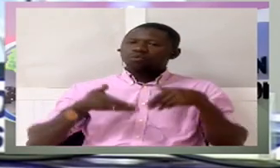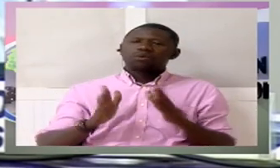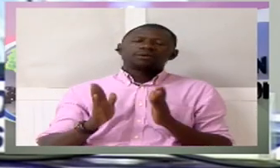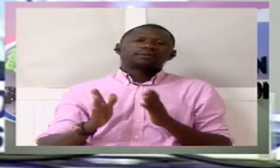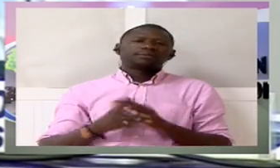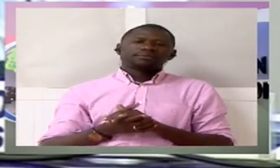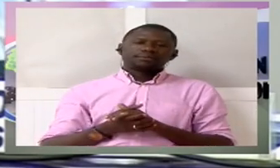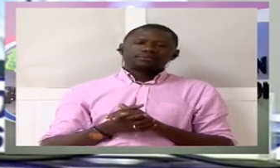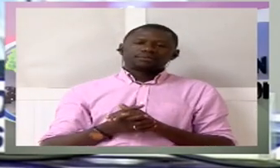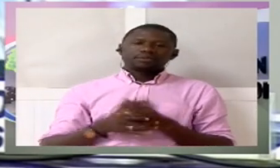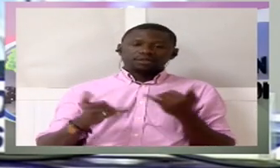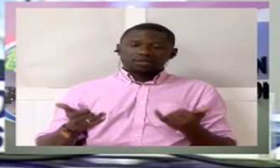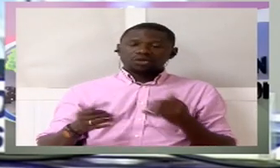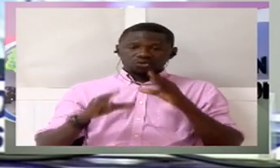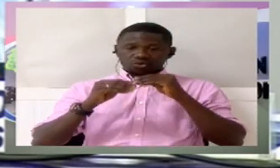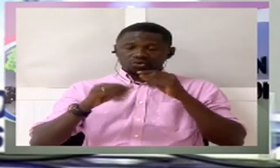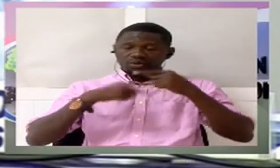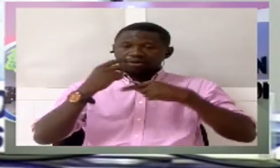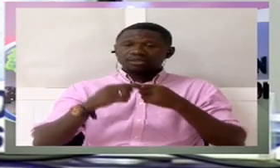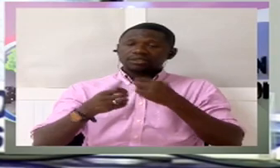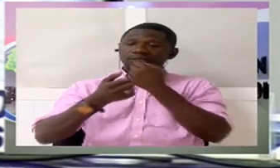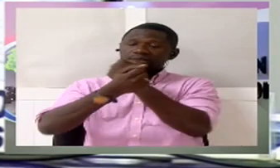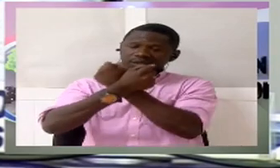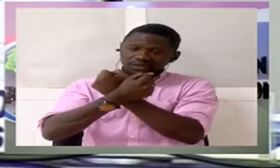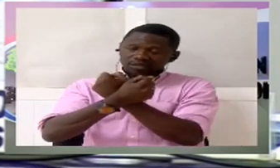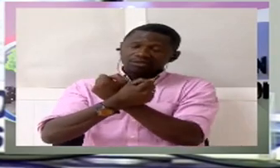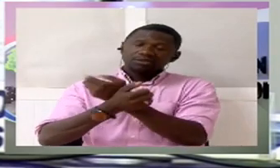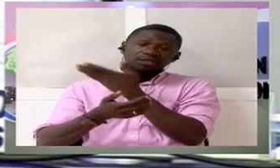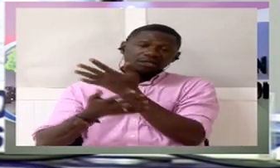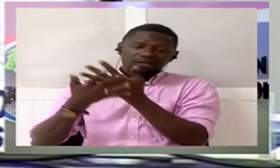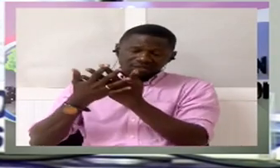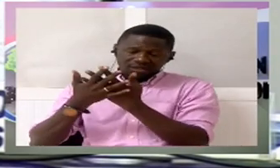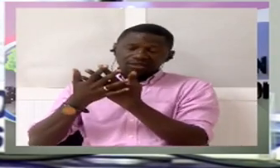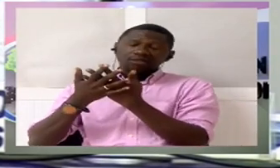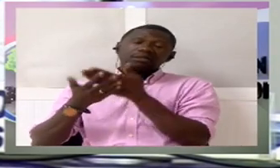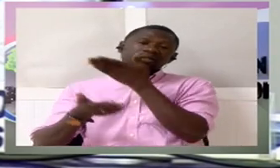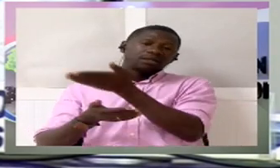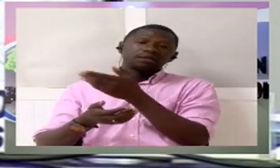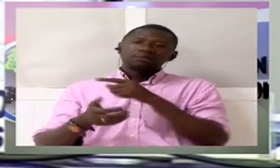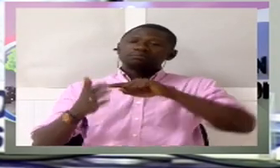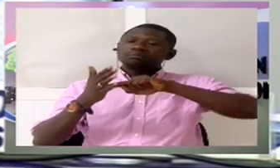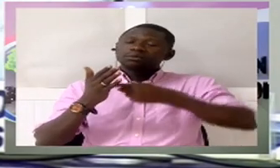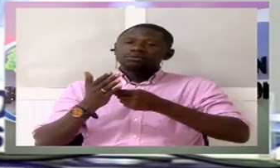talk about his detention, his incarceration at Mile 2 prisons.